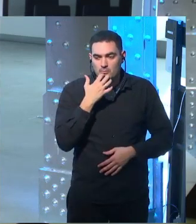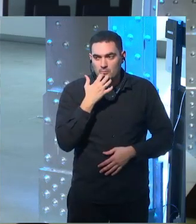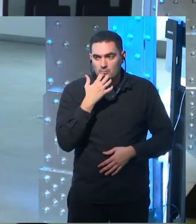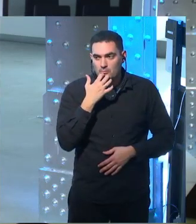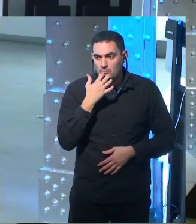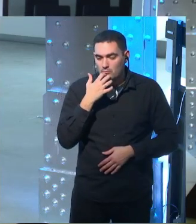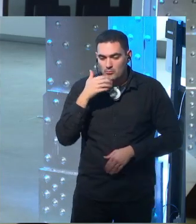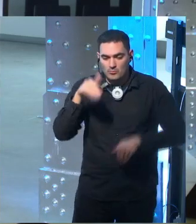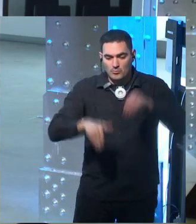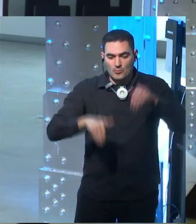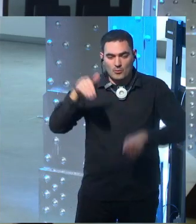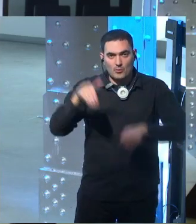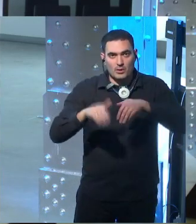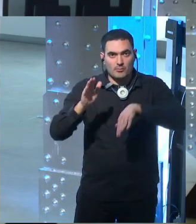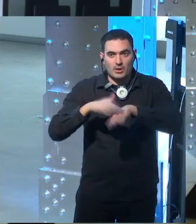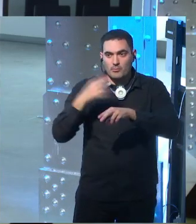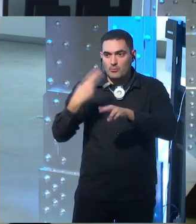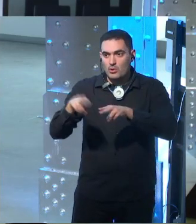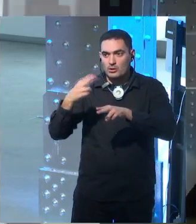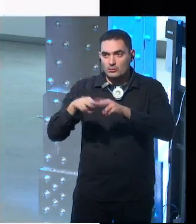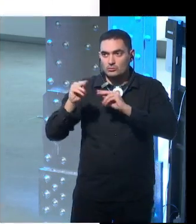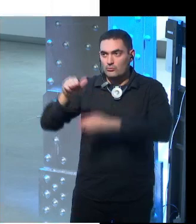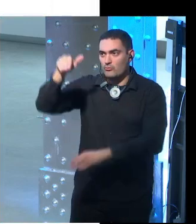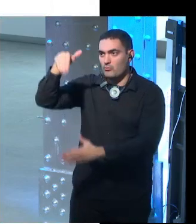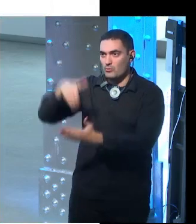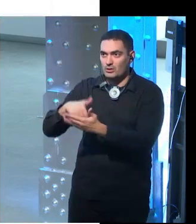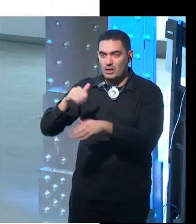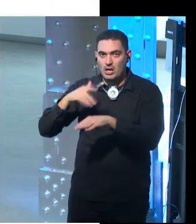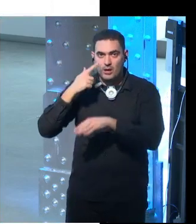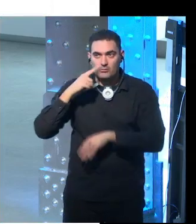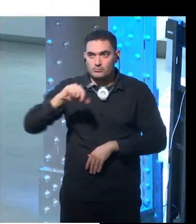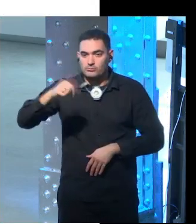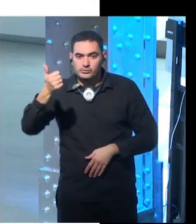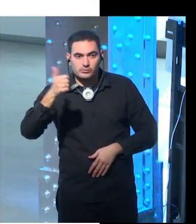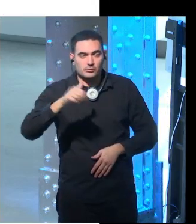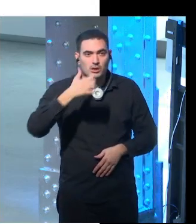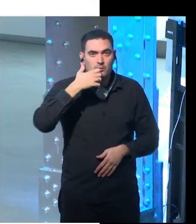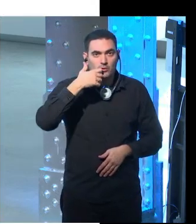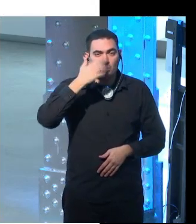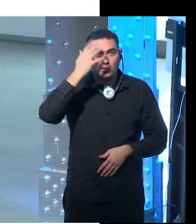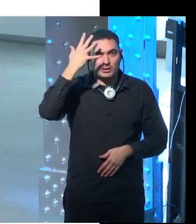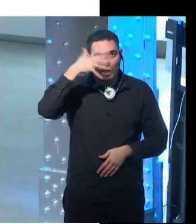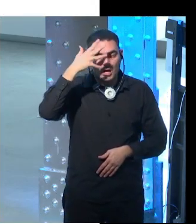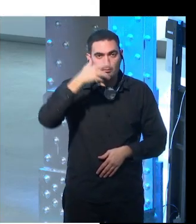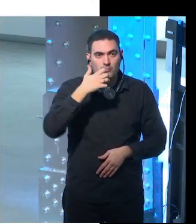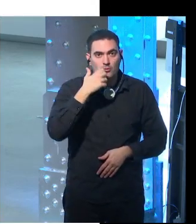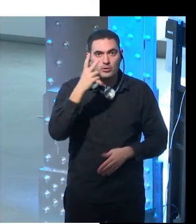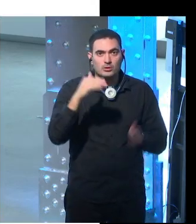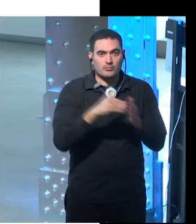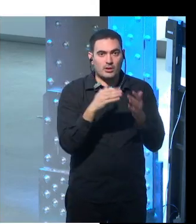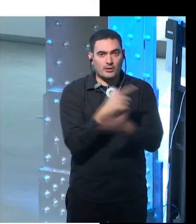Donald Trump would not have won the election back in 2016 if it had not been for